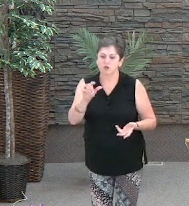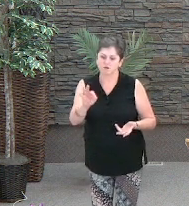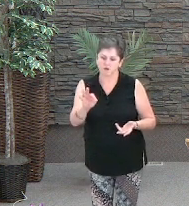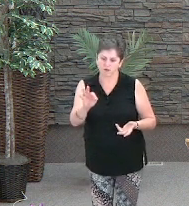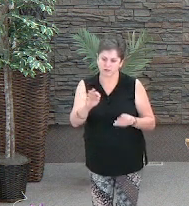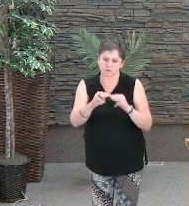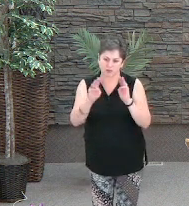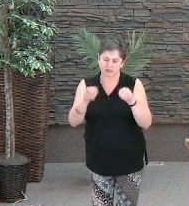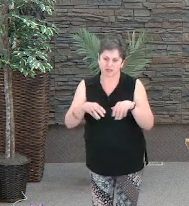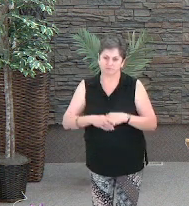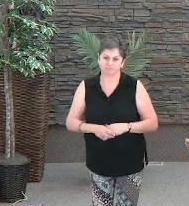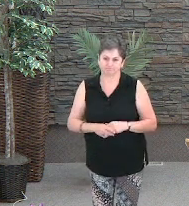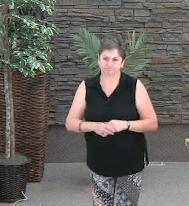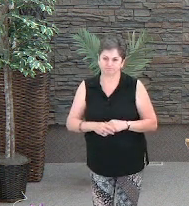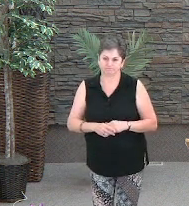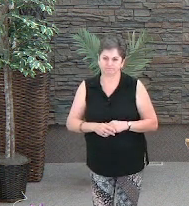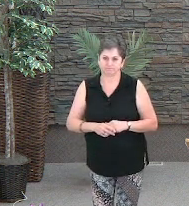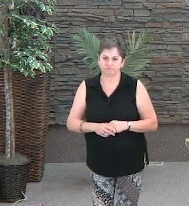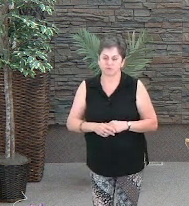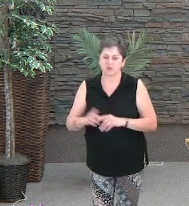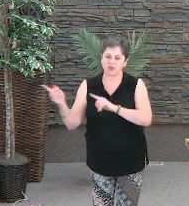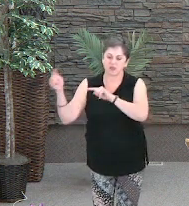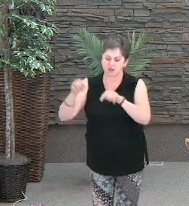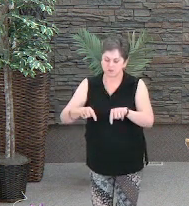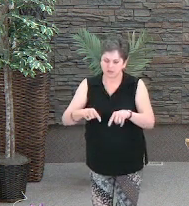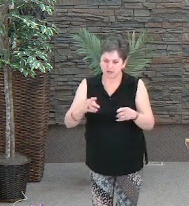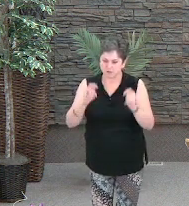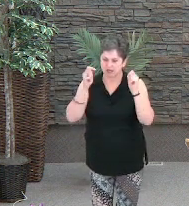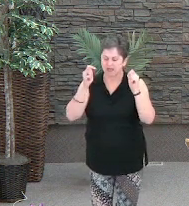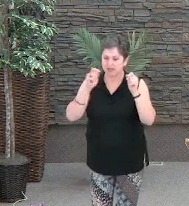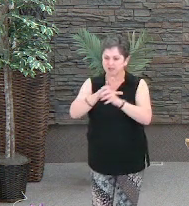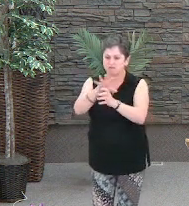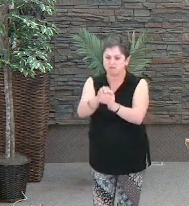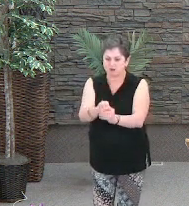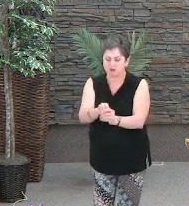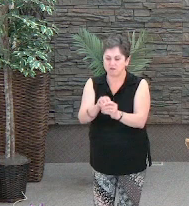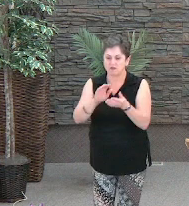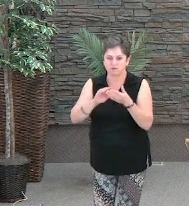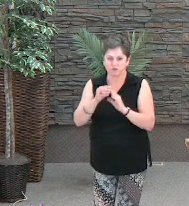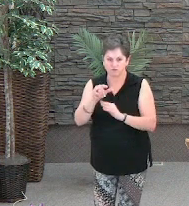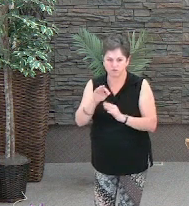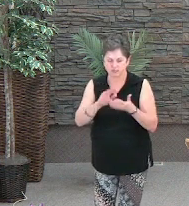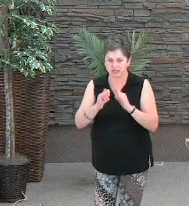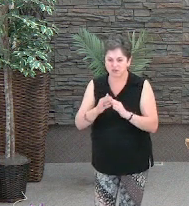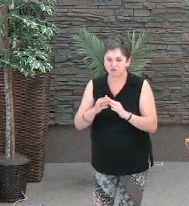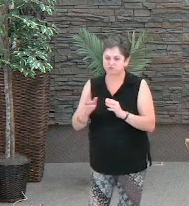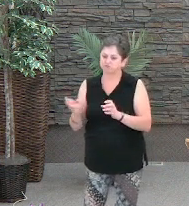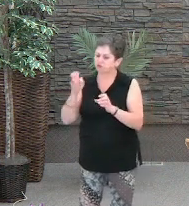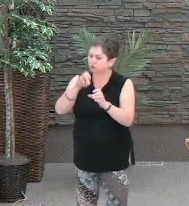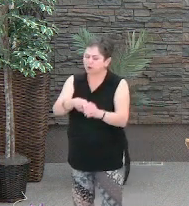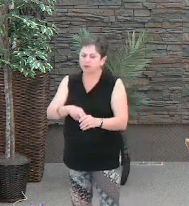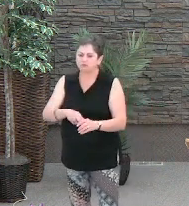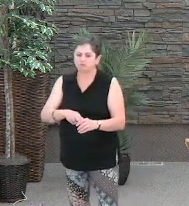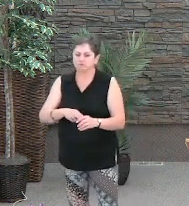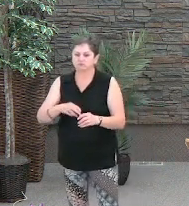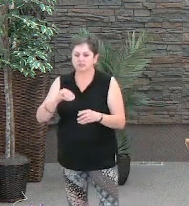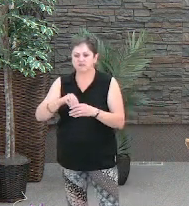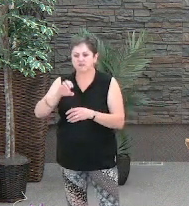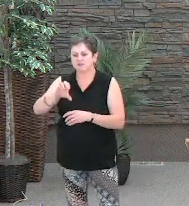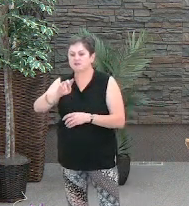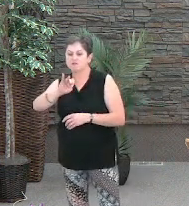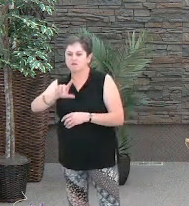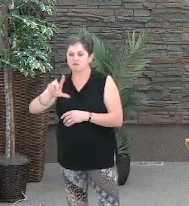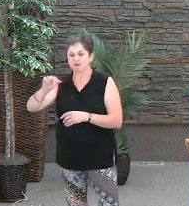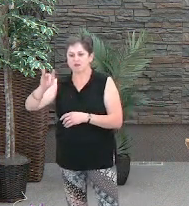Falls, Montana. He comes in and immediately gets involved in the town. He jumped right in the Civil Air